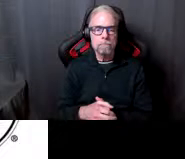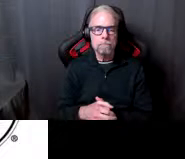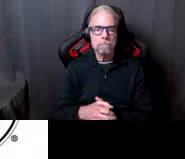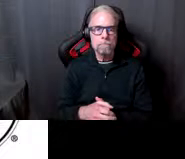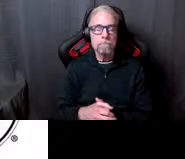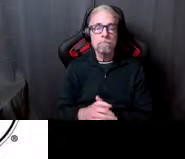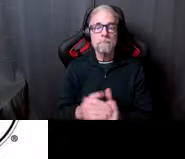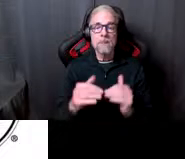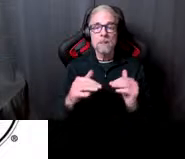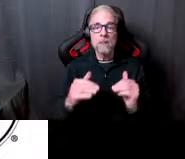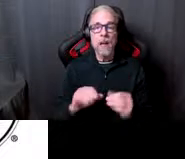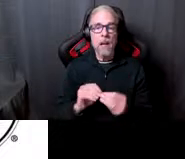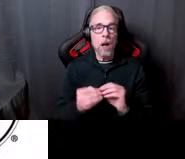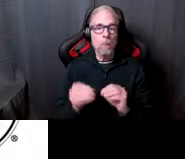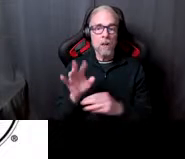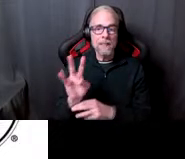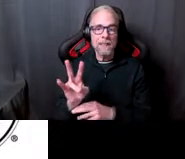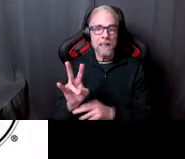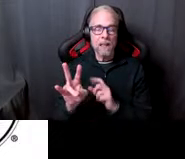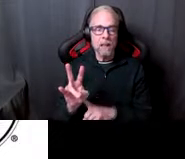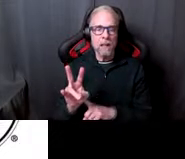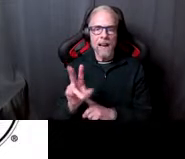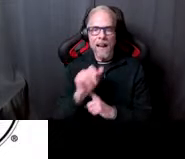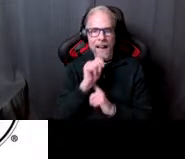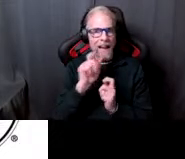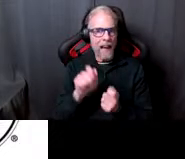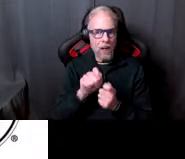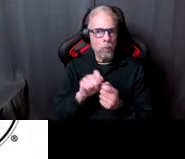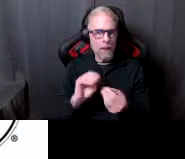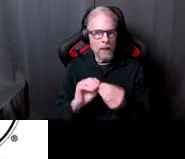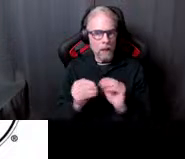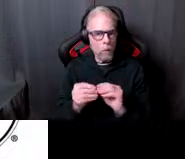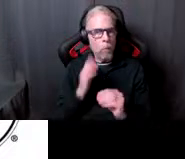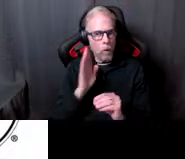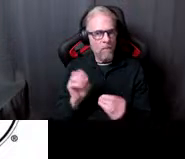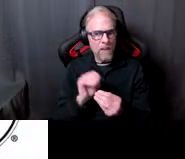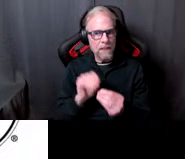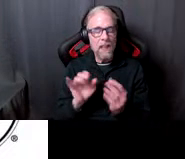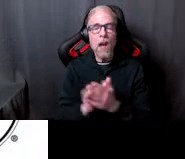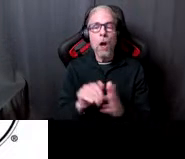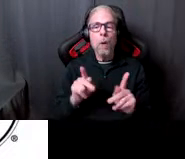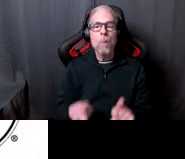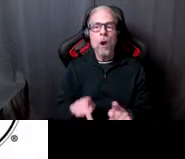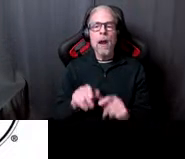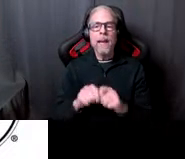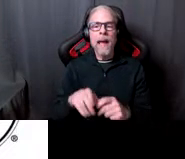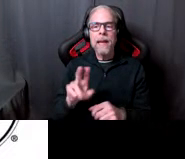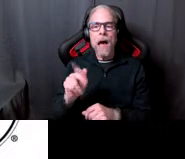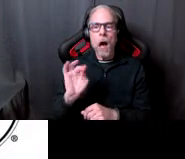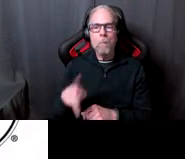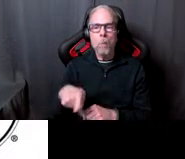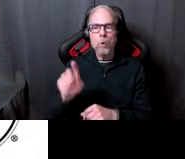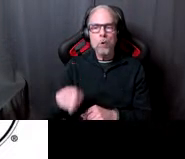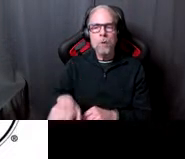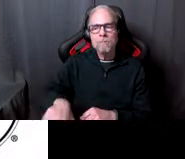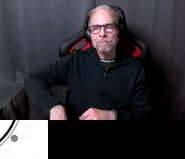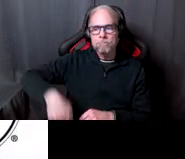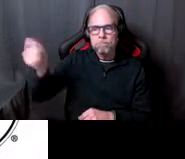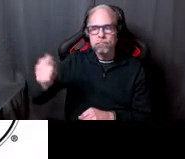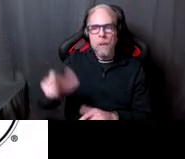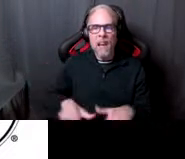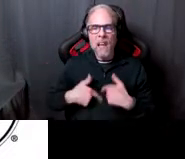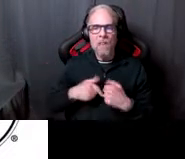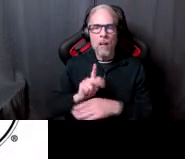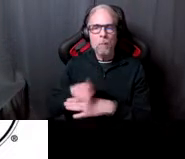Further down, it says number 7, which is not accurately numbered, but we'll fix it. A person may not uproot living plants or collect